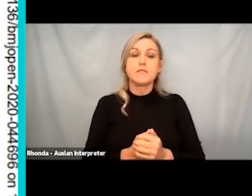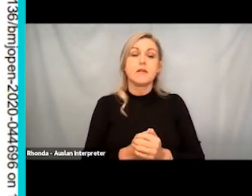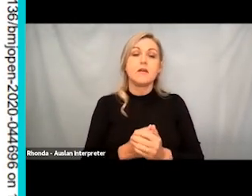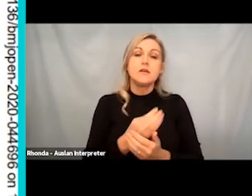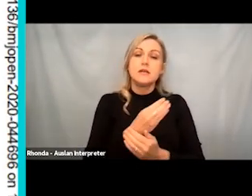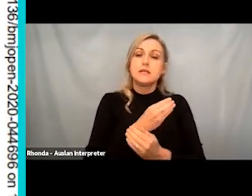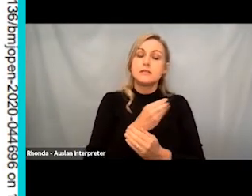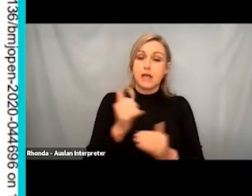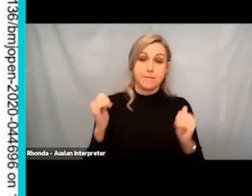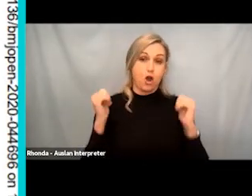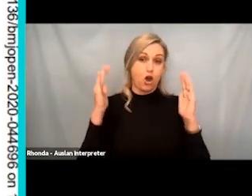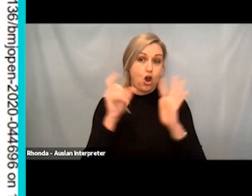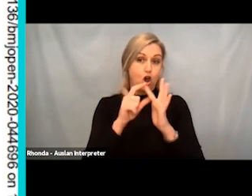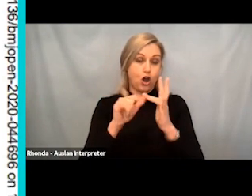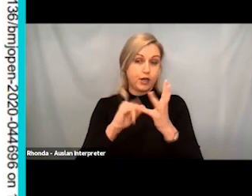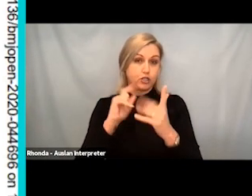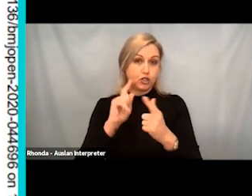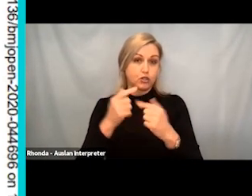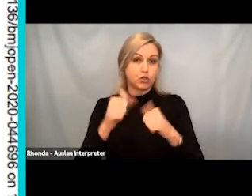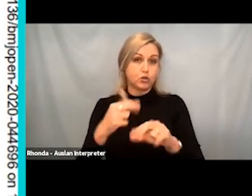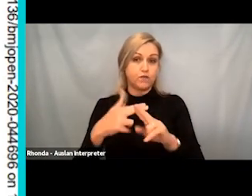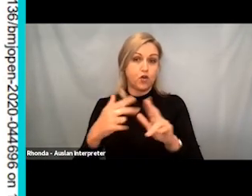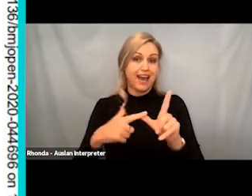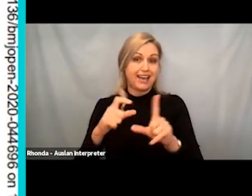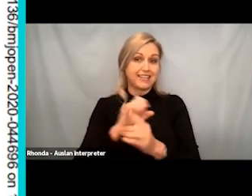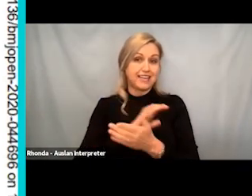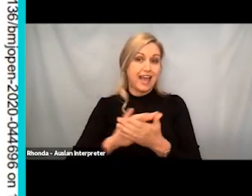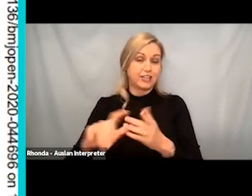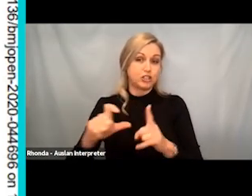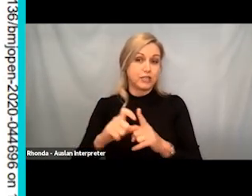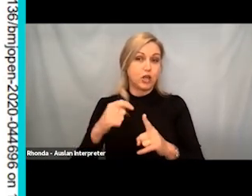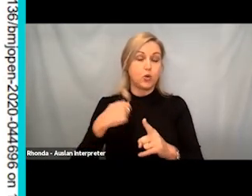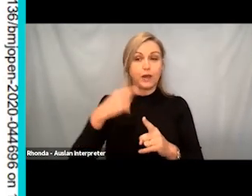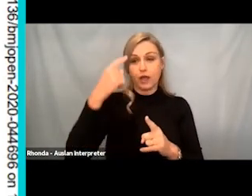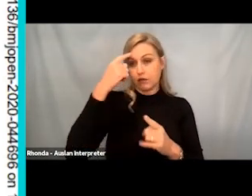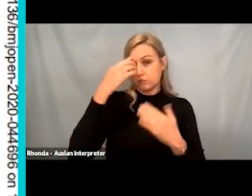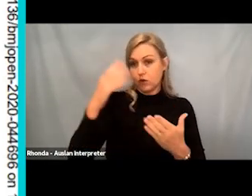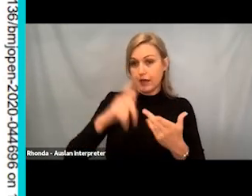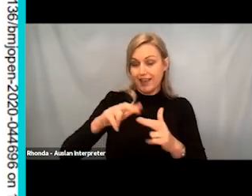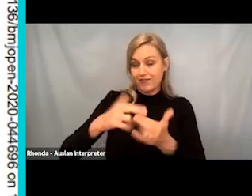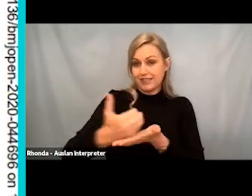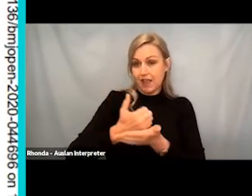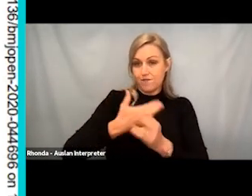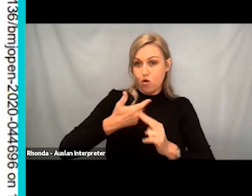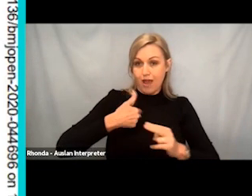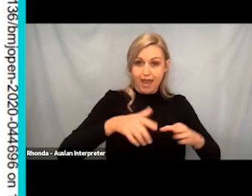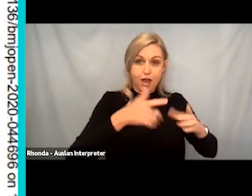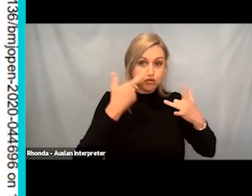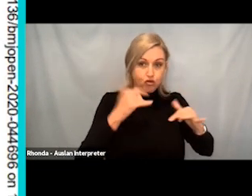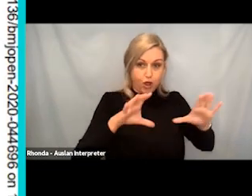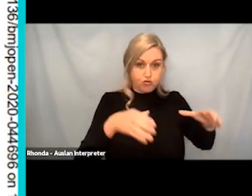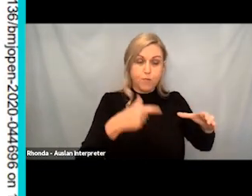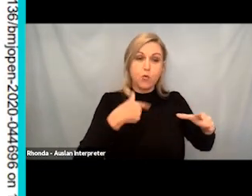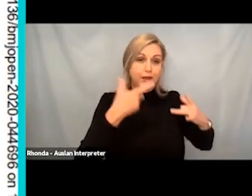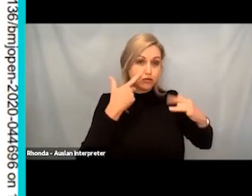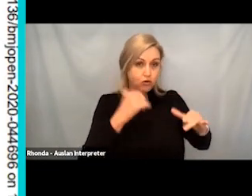for pediatric populations with ADHD would be safe in our population, we did trial this medication up